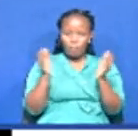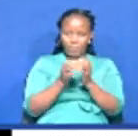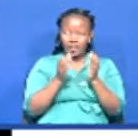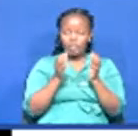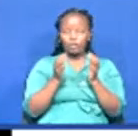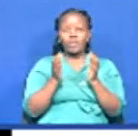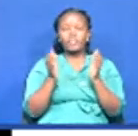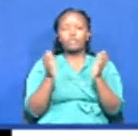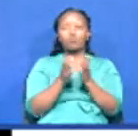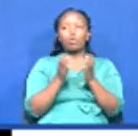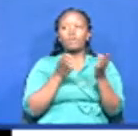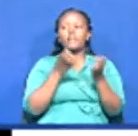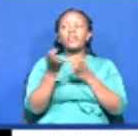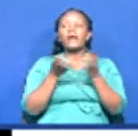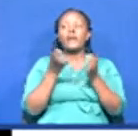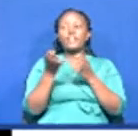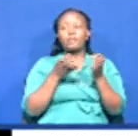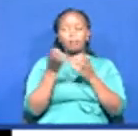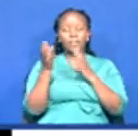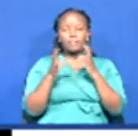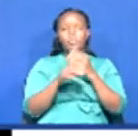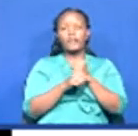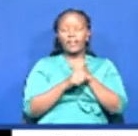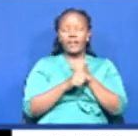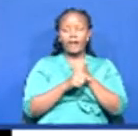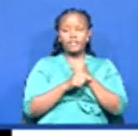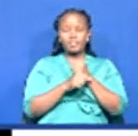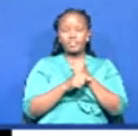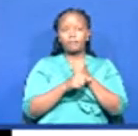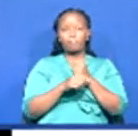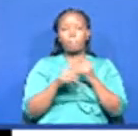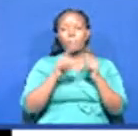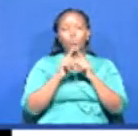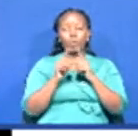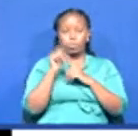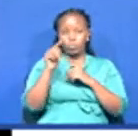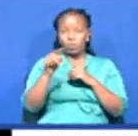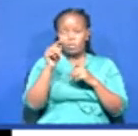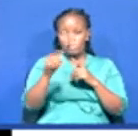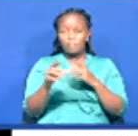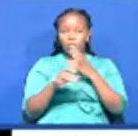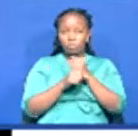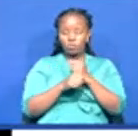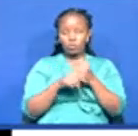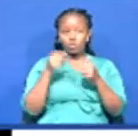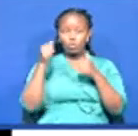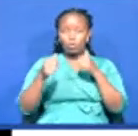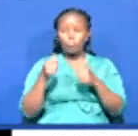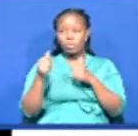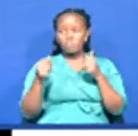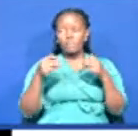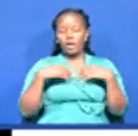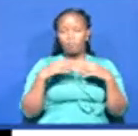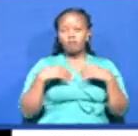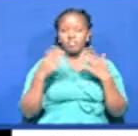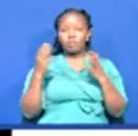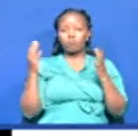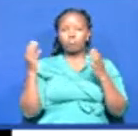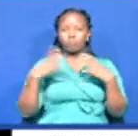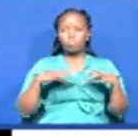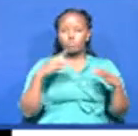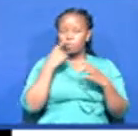Enterprises Alliance, an association of importers. This recognition